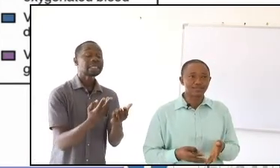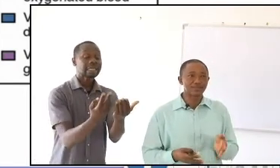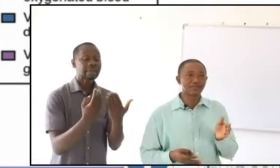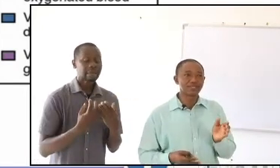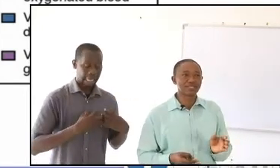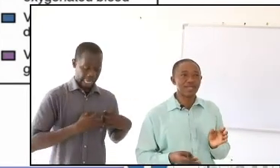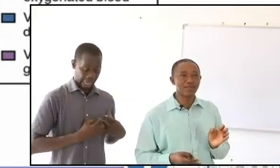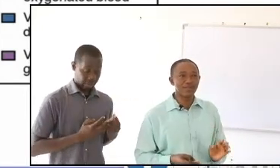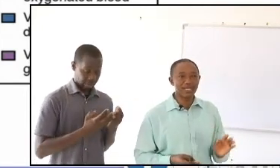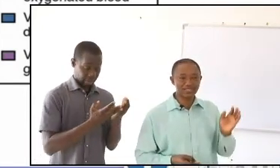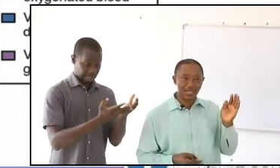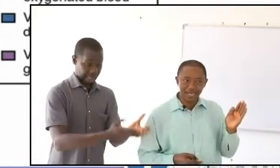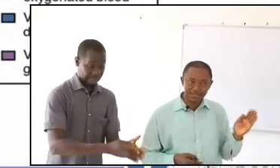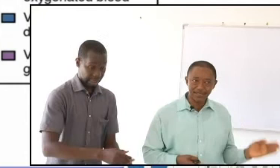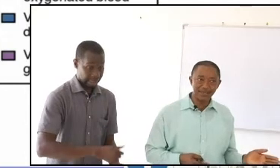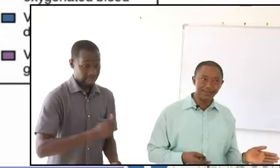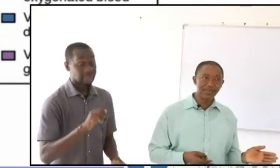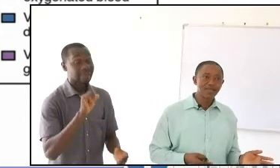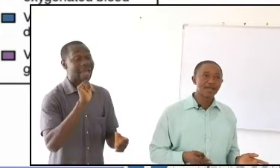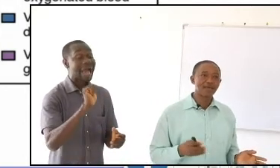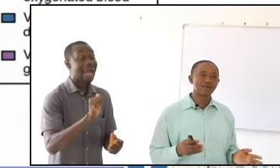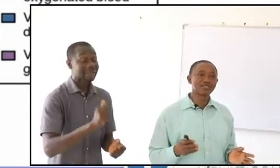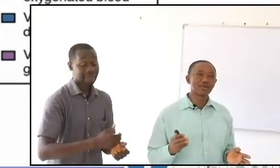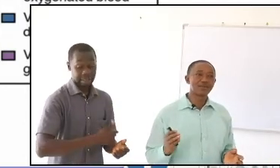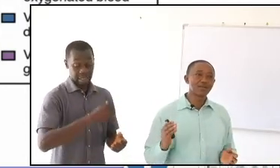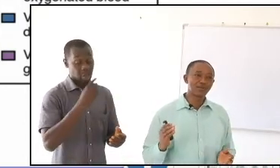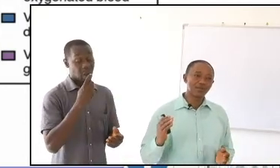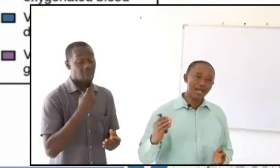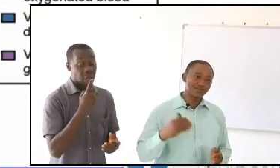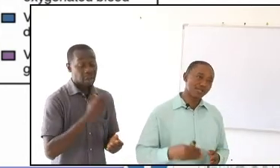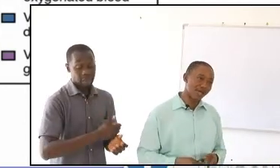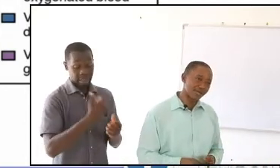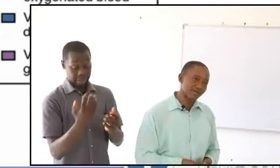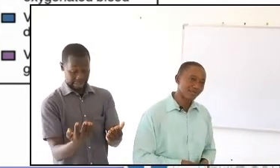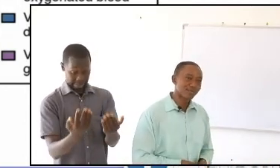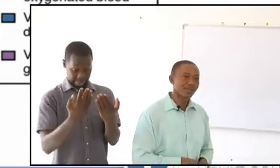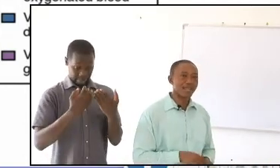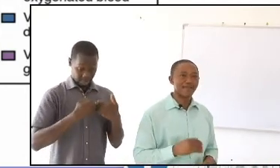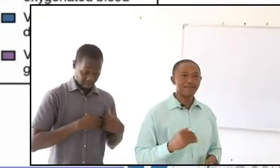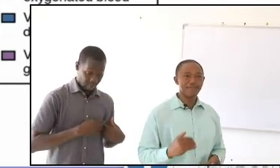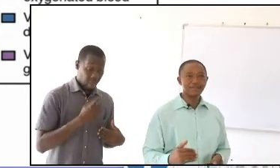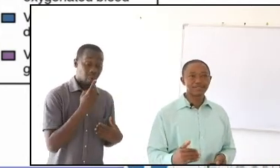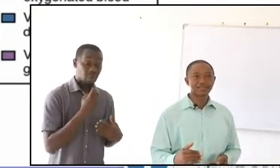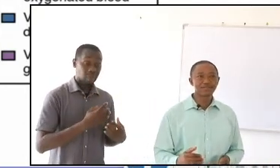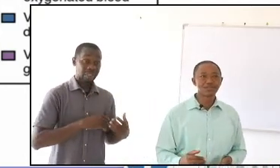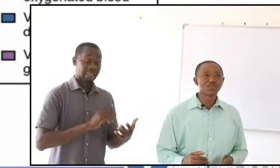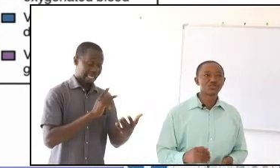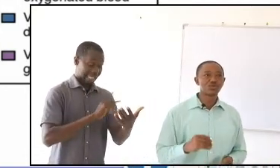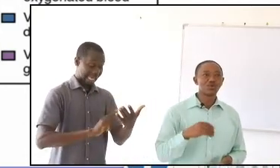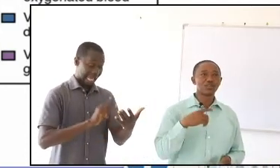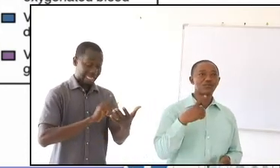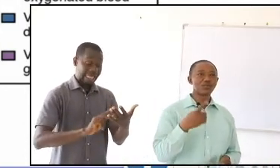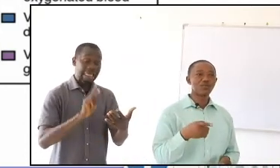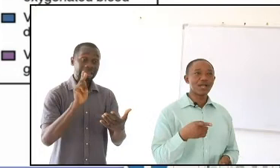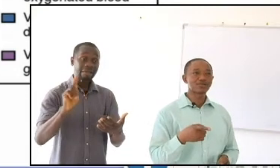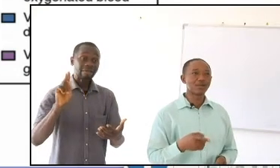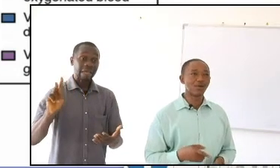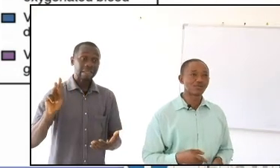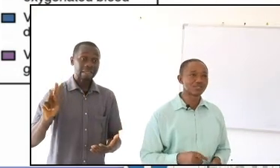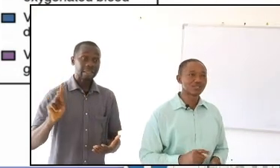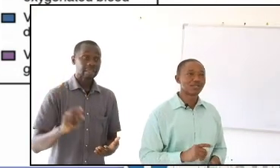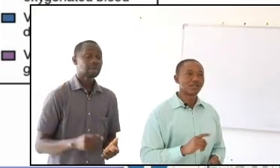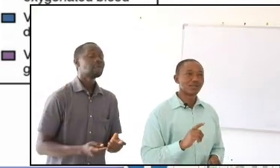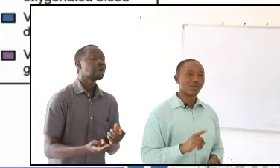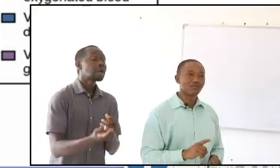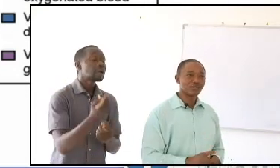heart, we describe them as artery. And those that bring blood back to the heart, they are veins. So if we go back to the